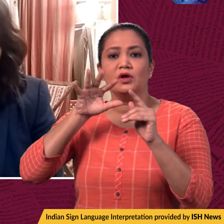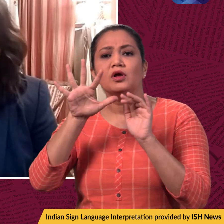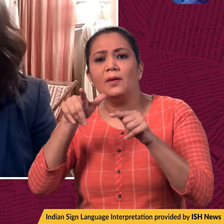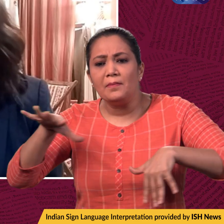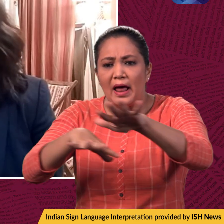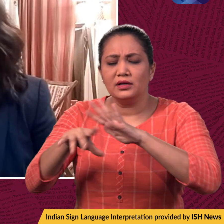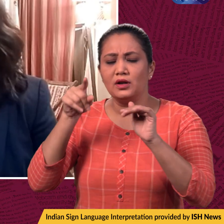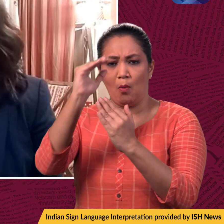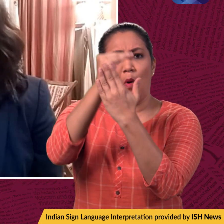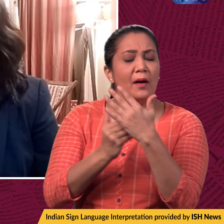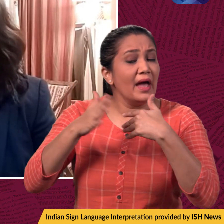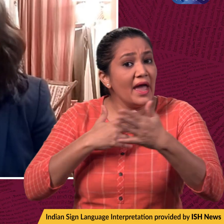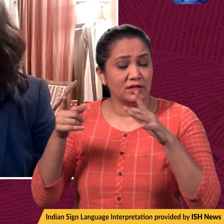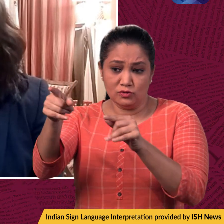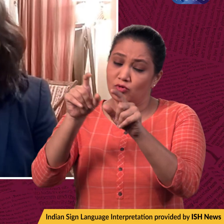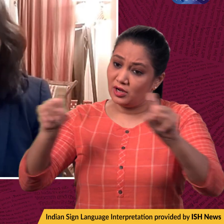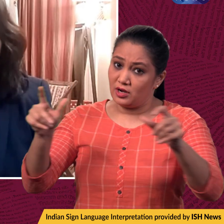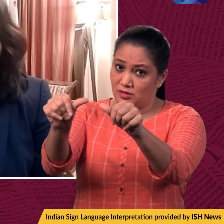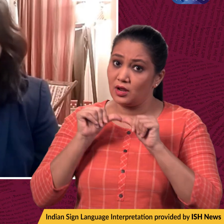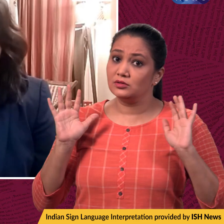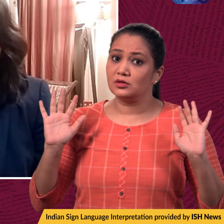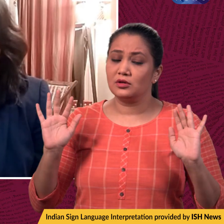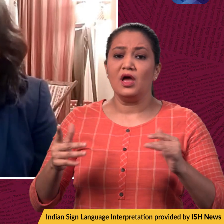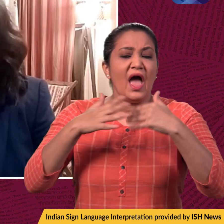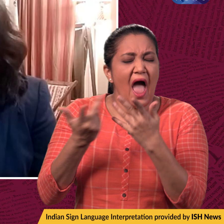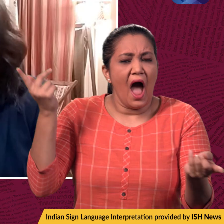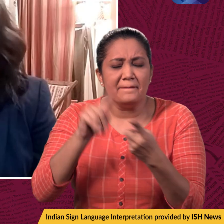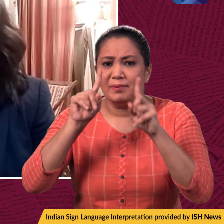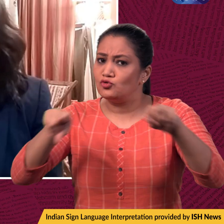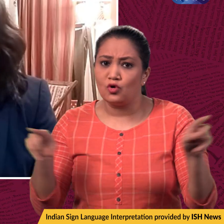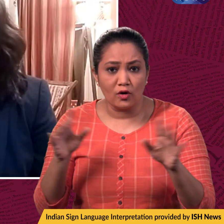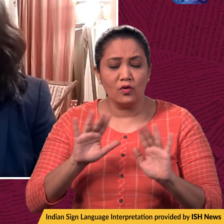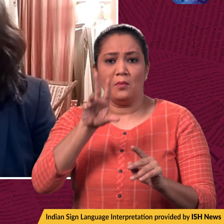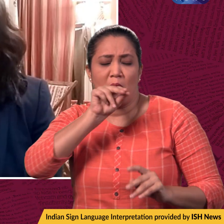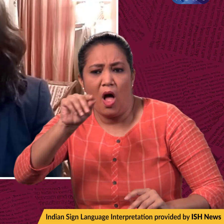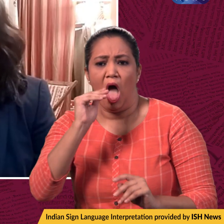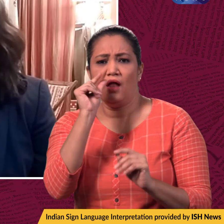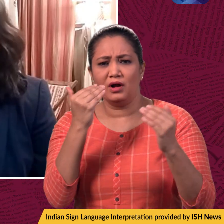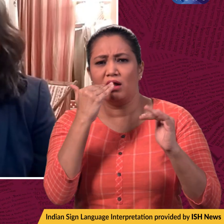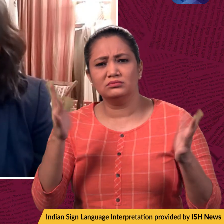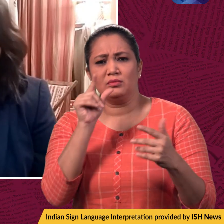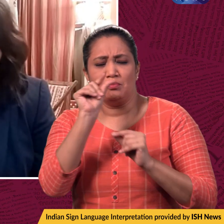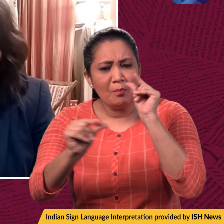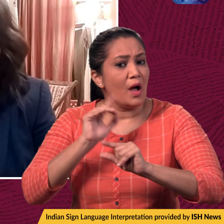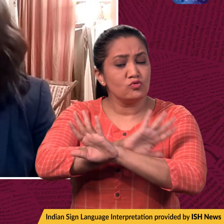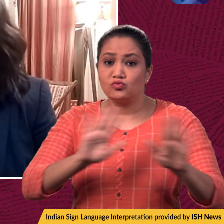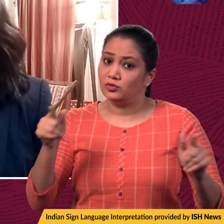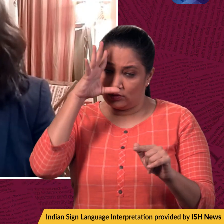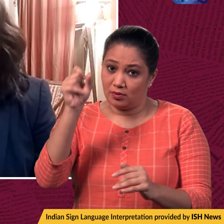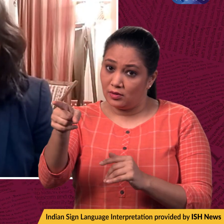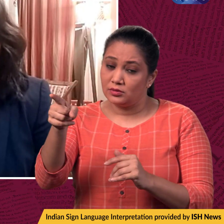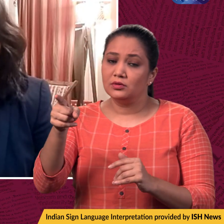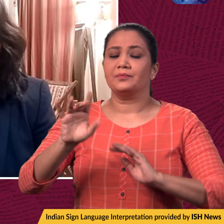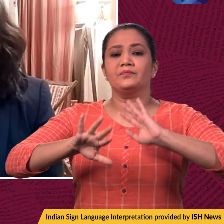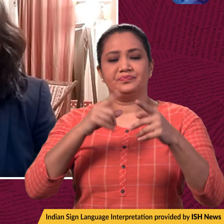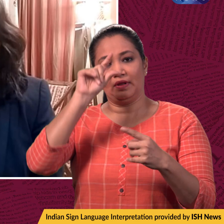state's position that there will not be any untoward situation or unacceptable statements during the event. Now,